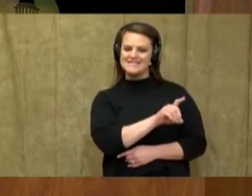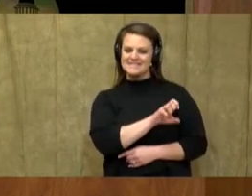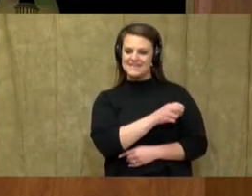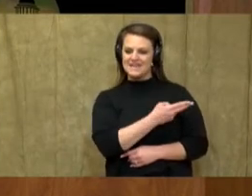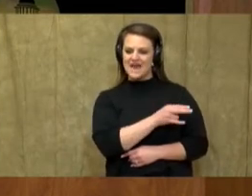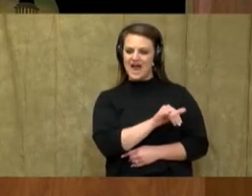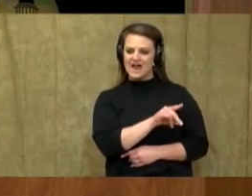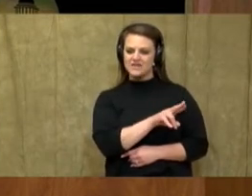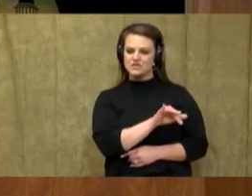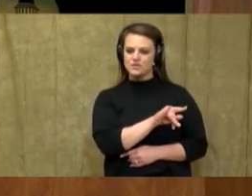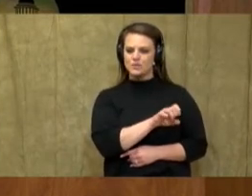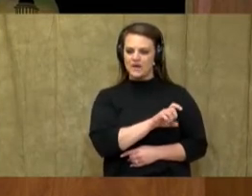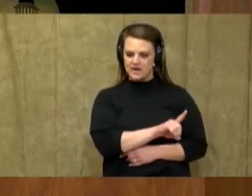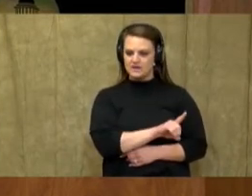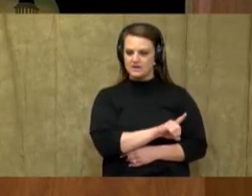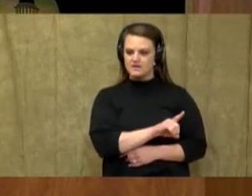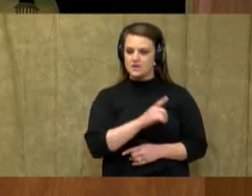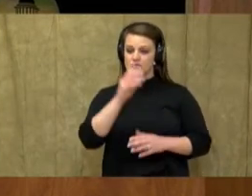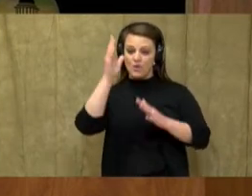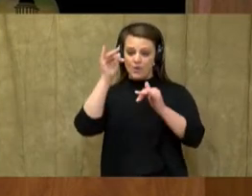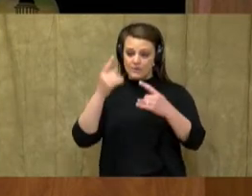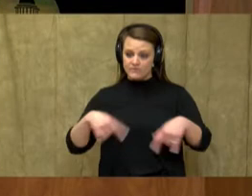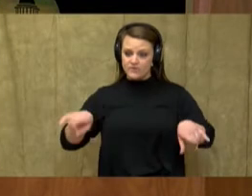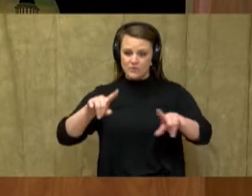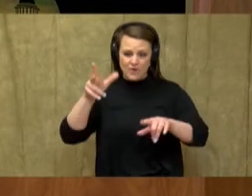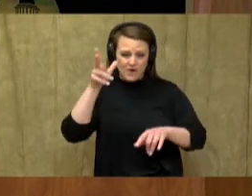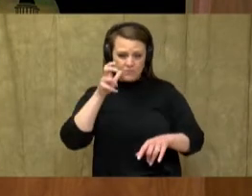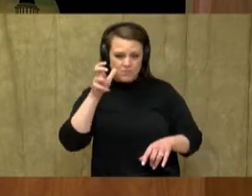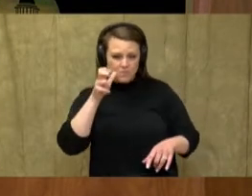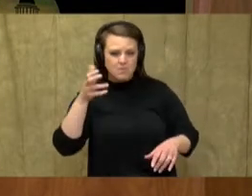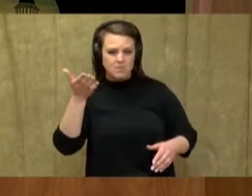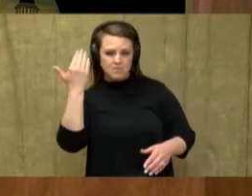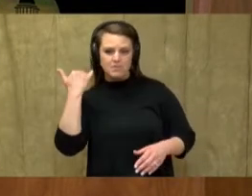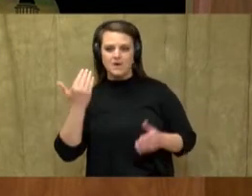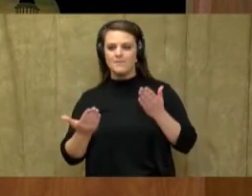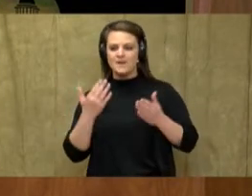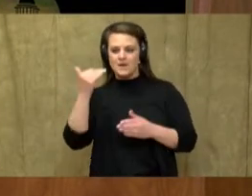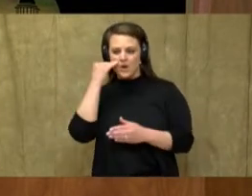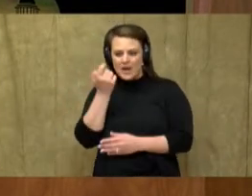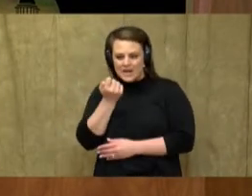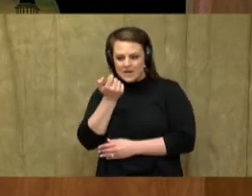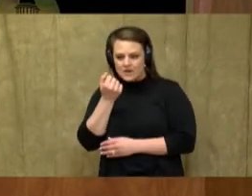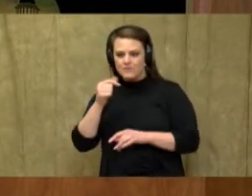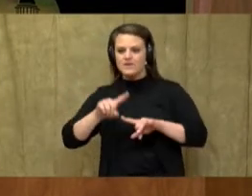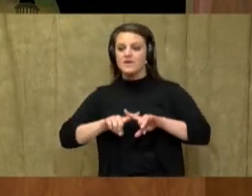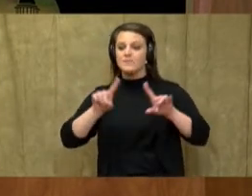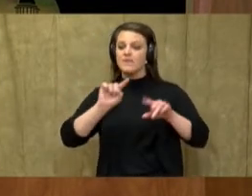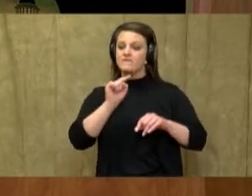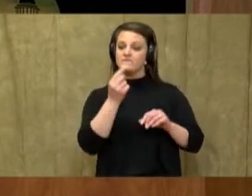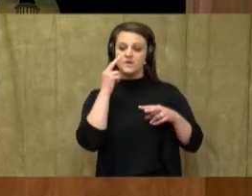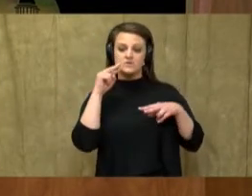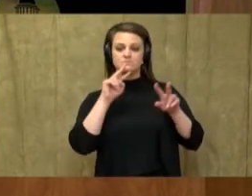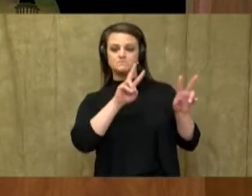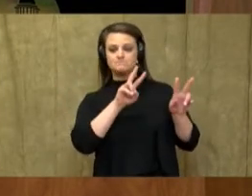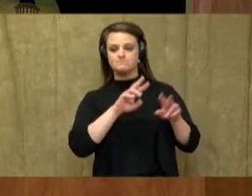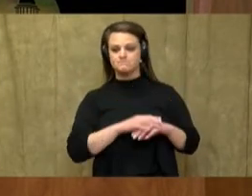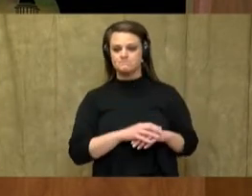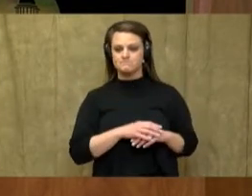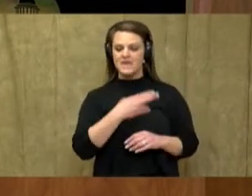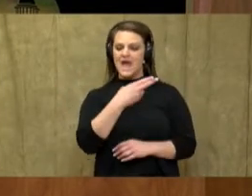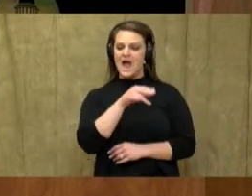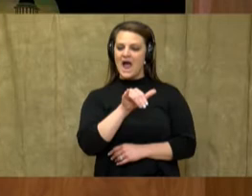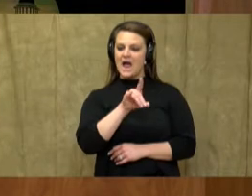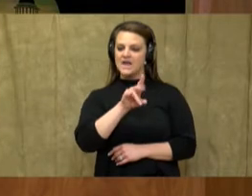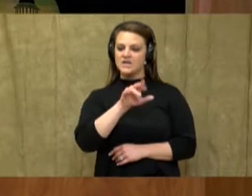dehydrated. Hopefully you've heard these words, maybe you know something about them, but let's look at the first one, hydrate.